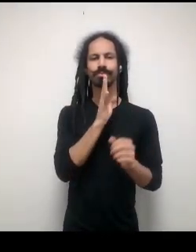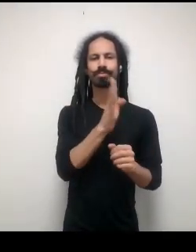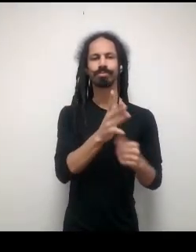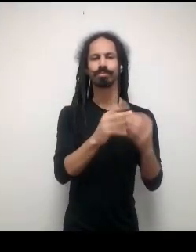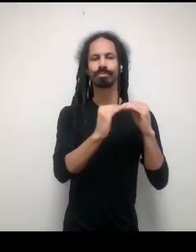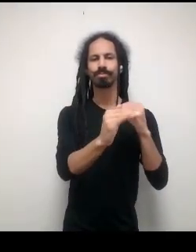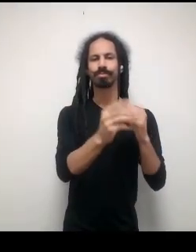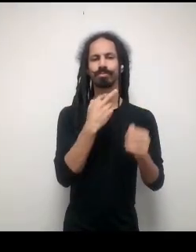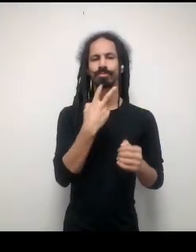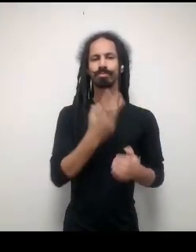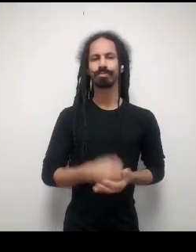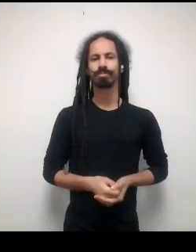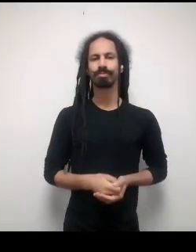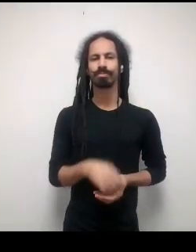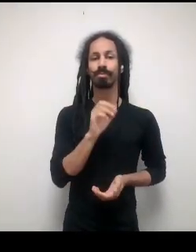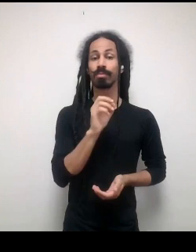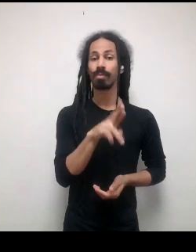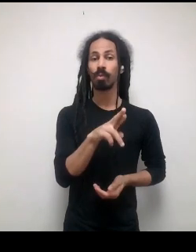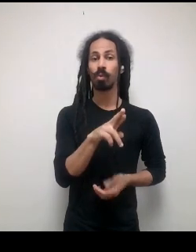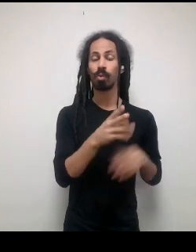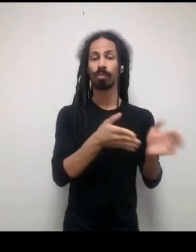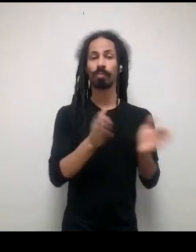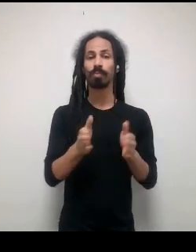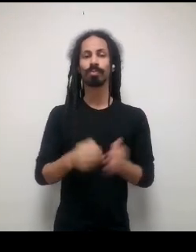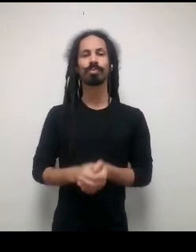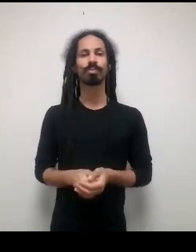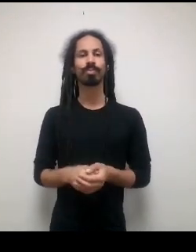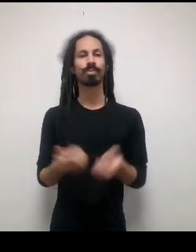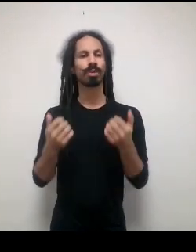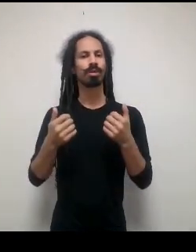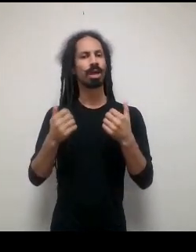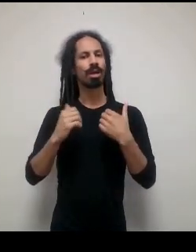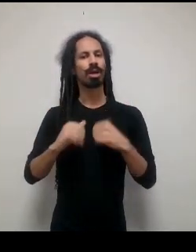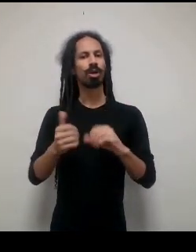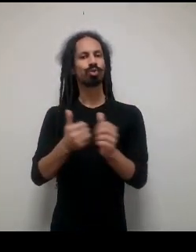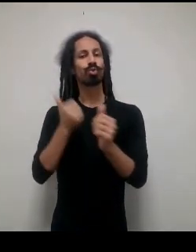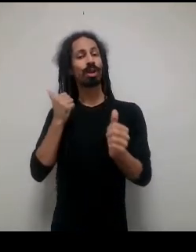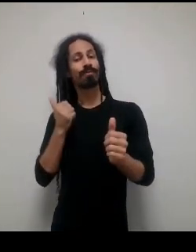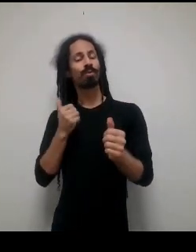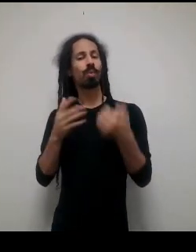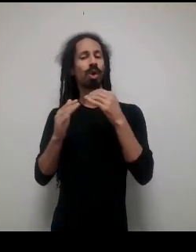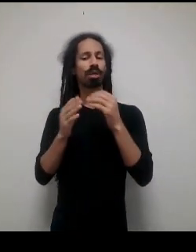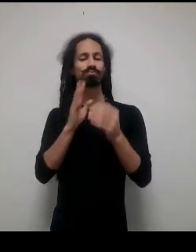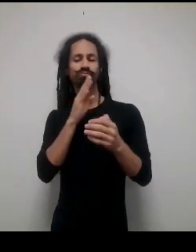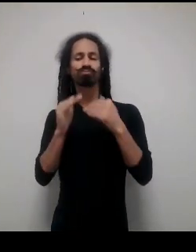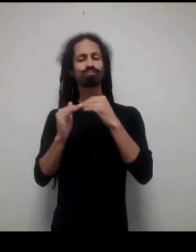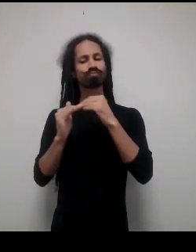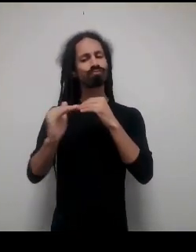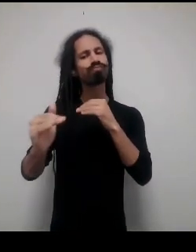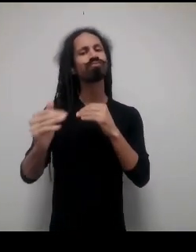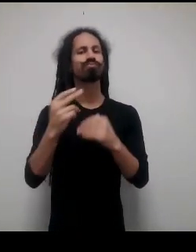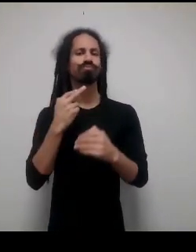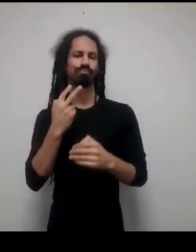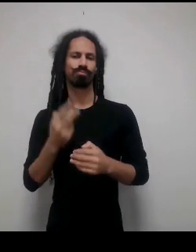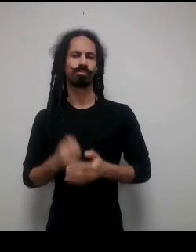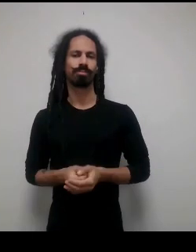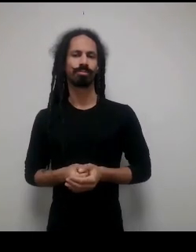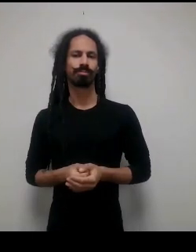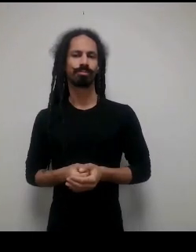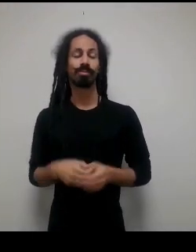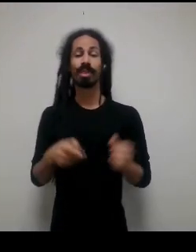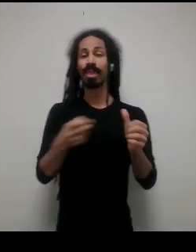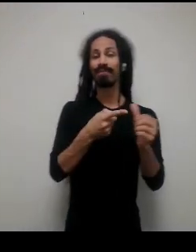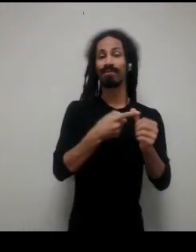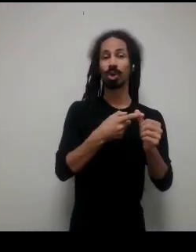voice, or try to avoid speaking in a monotone voice. The first one I had rising